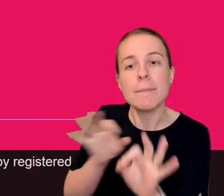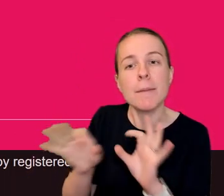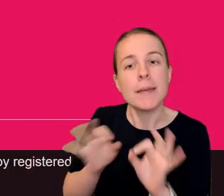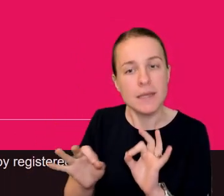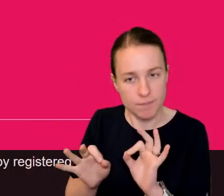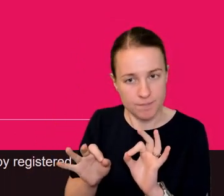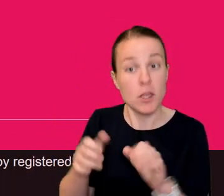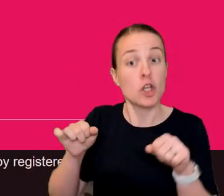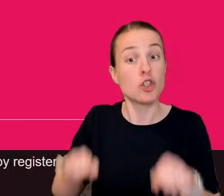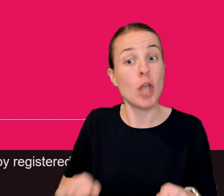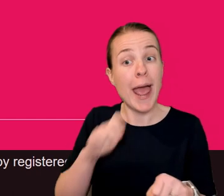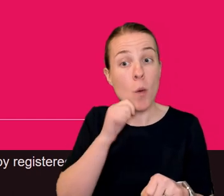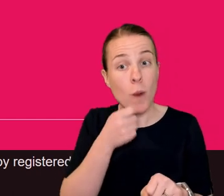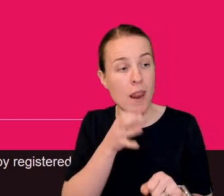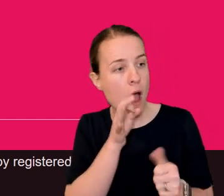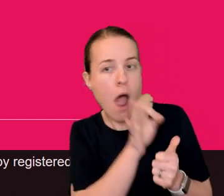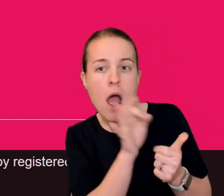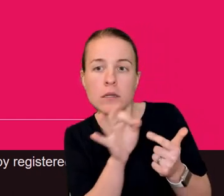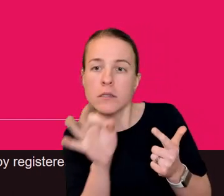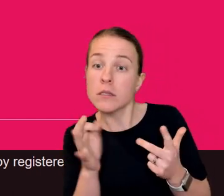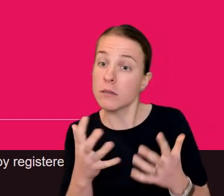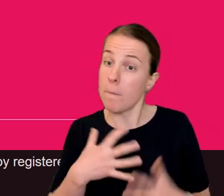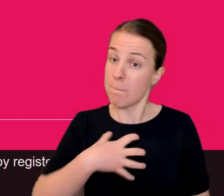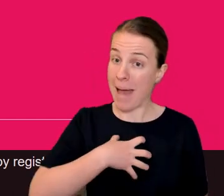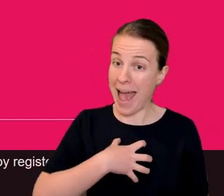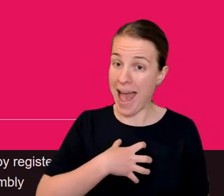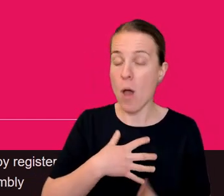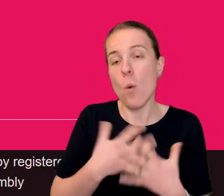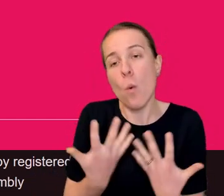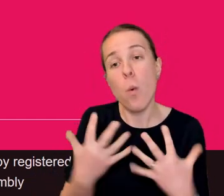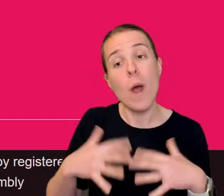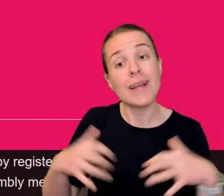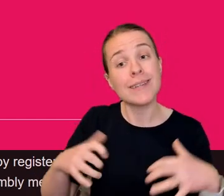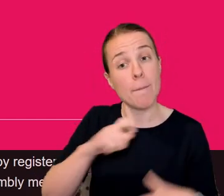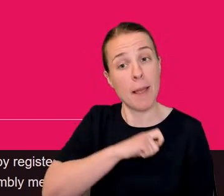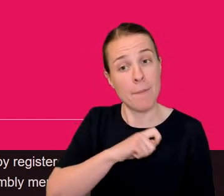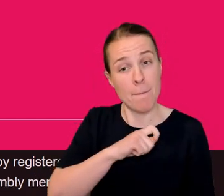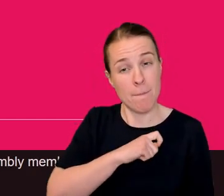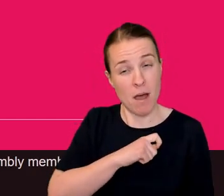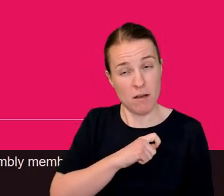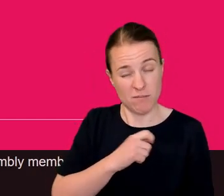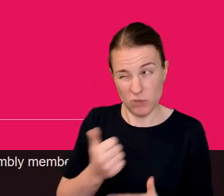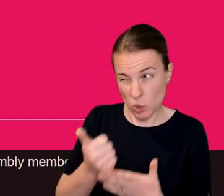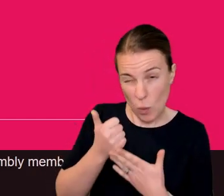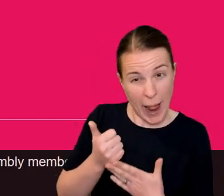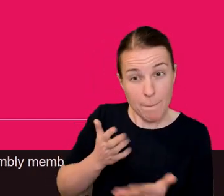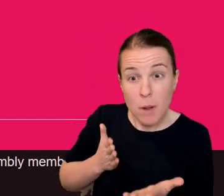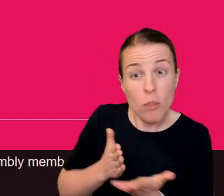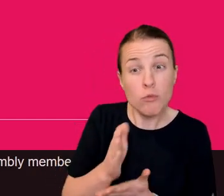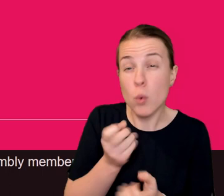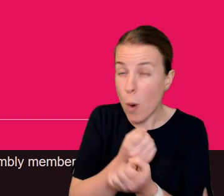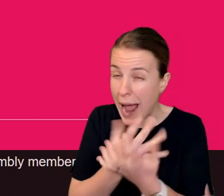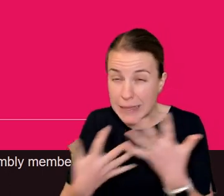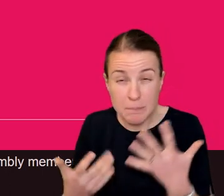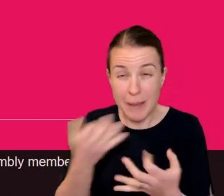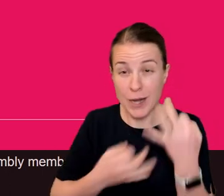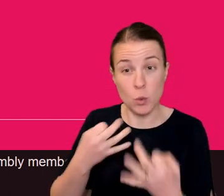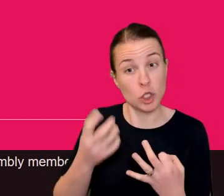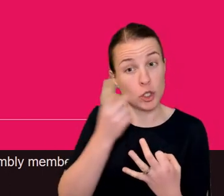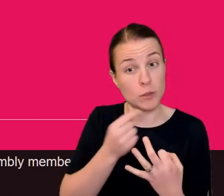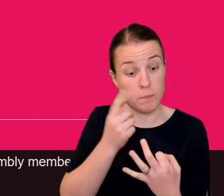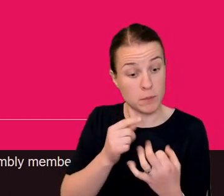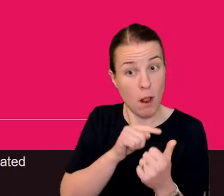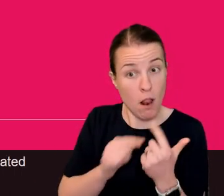member. Now, to make sure we get through as many questions as possible and cover a range of issues, duplicated questions will not